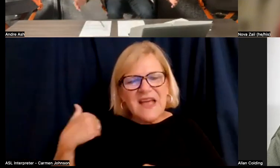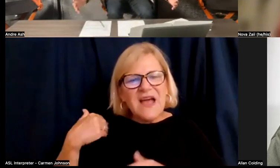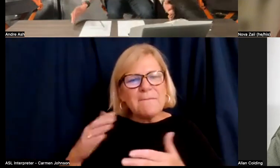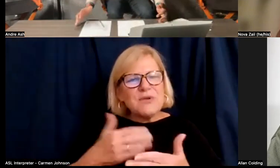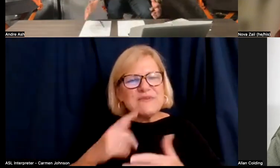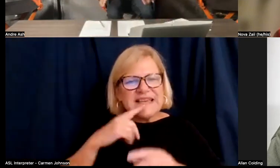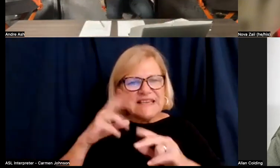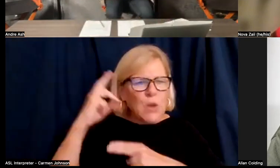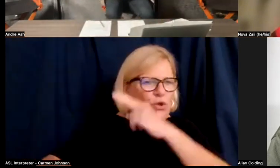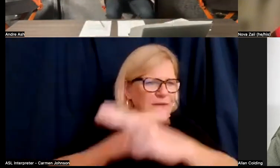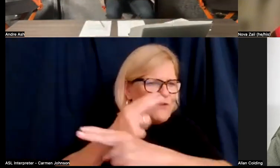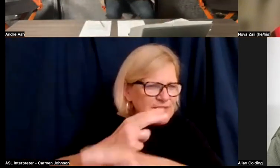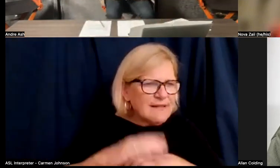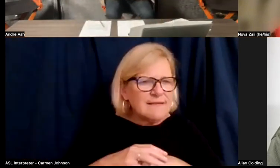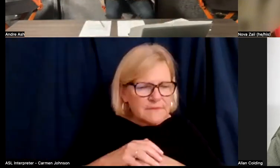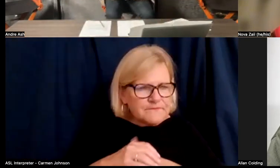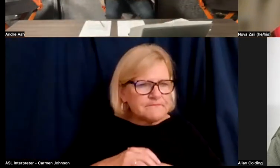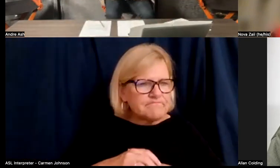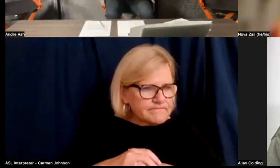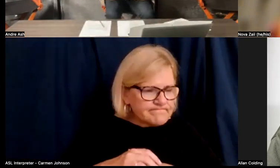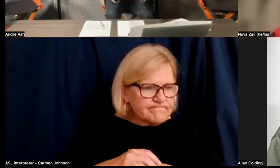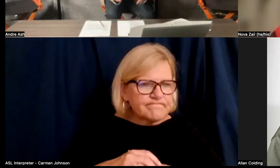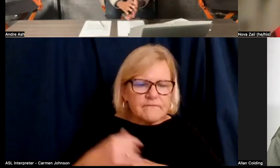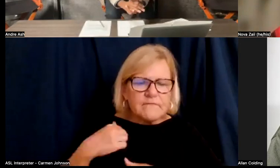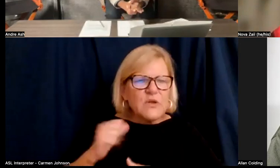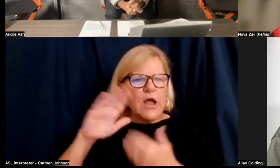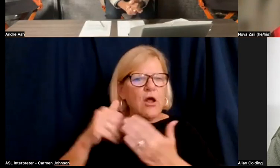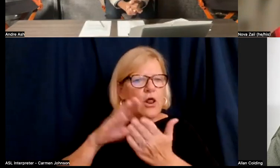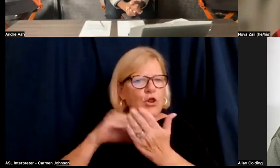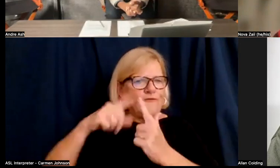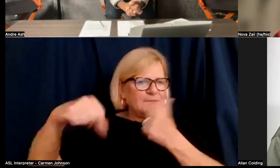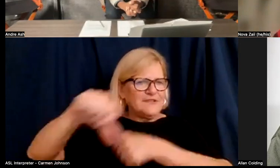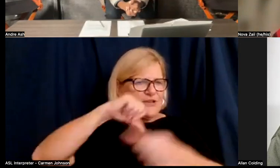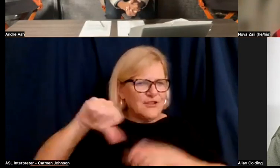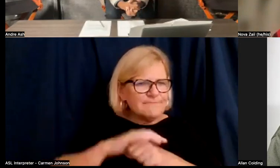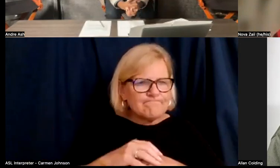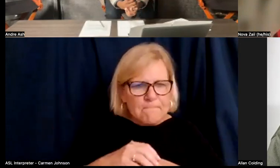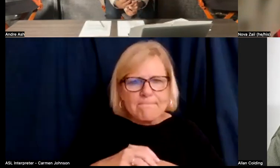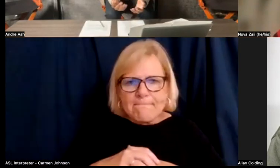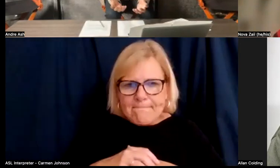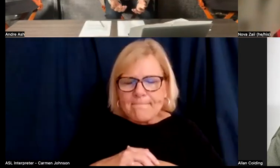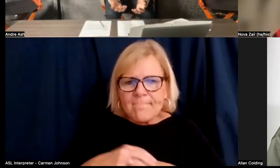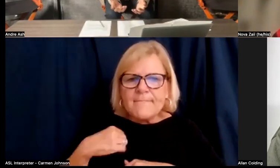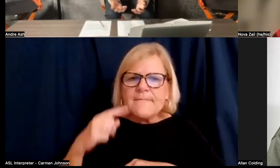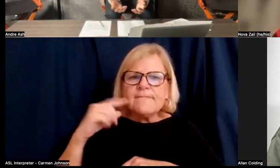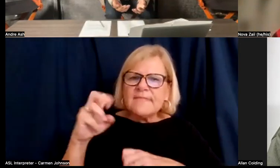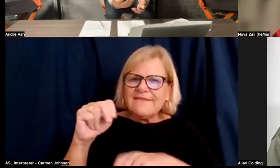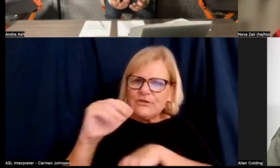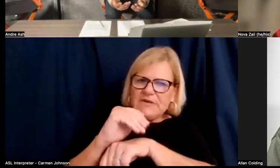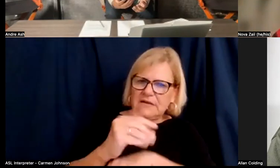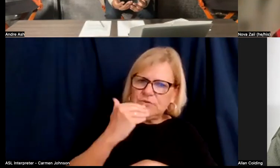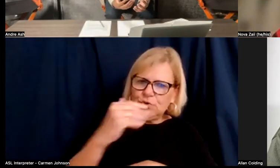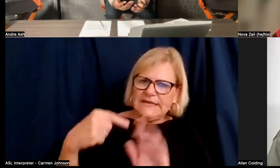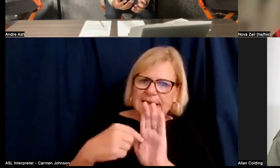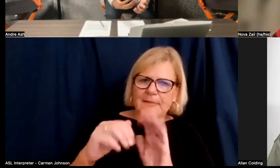so universal, and we can all learn from one another. And I think even tonight is a perfect example